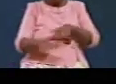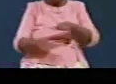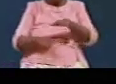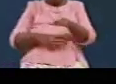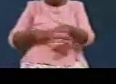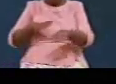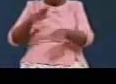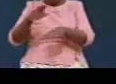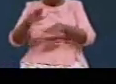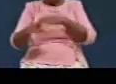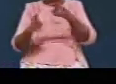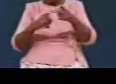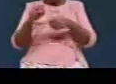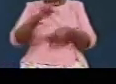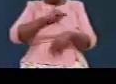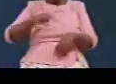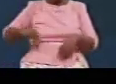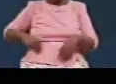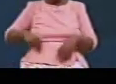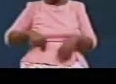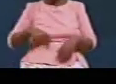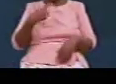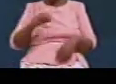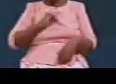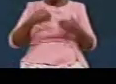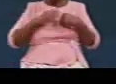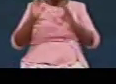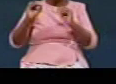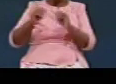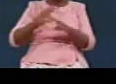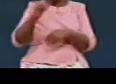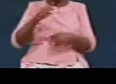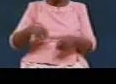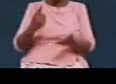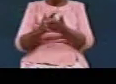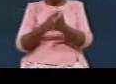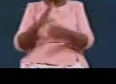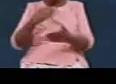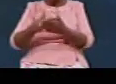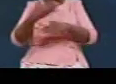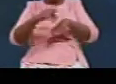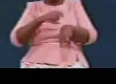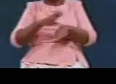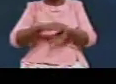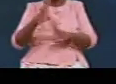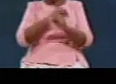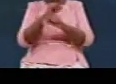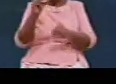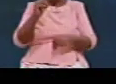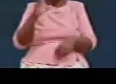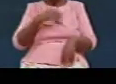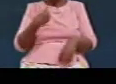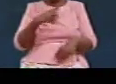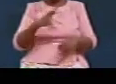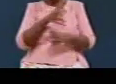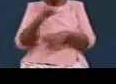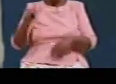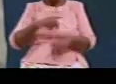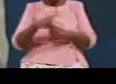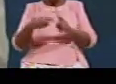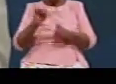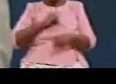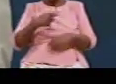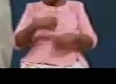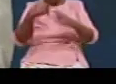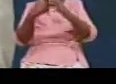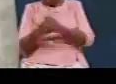Nebuchadnezzar said, I had to teach those people lesson. Next time, no person will say no when I say bow